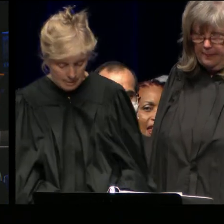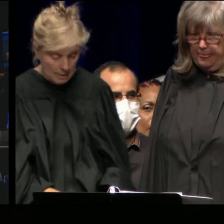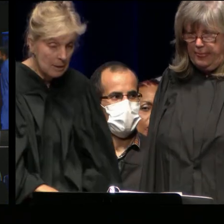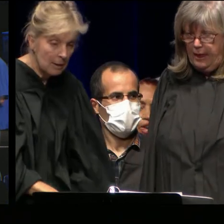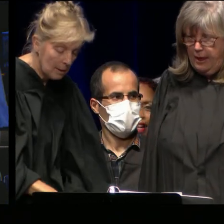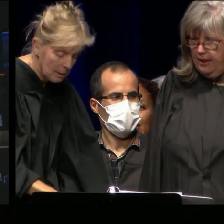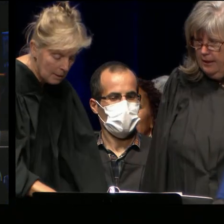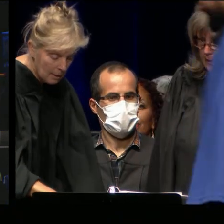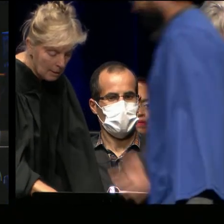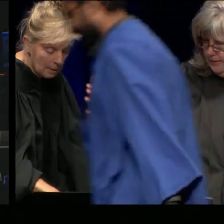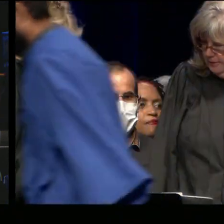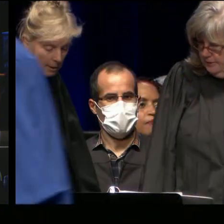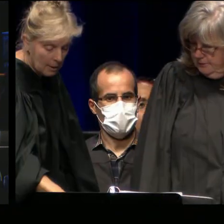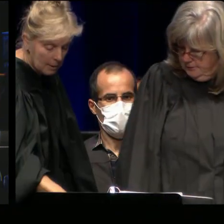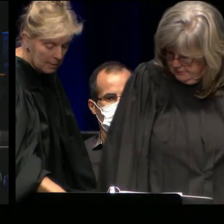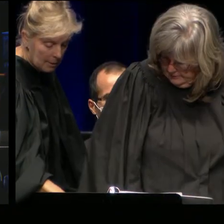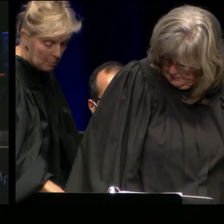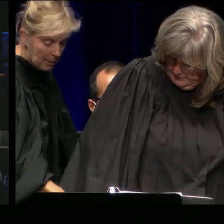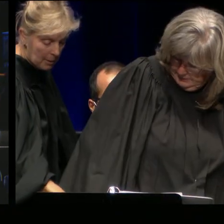Mohammed Zeka Shahiryar.